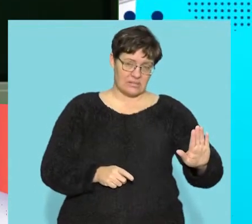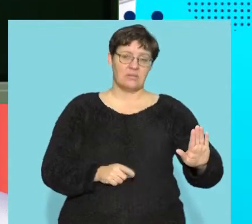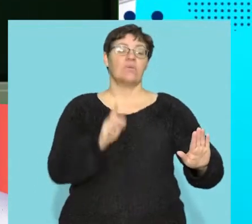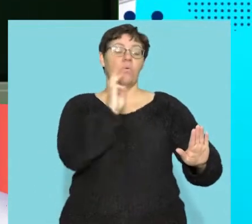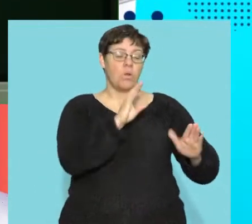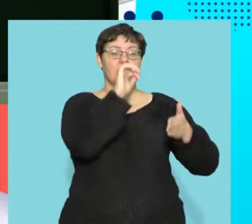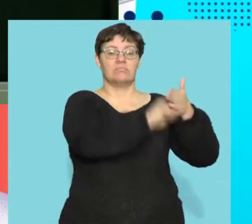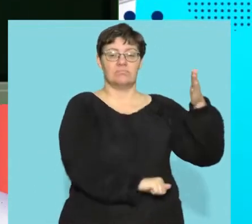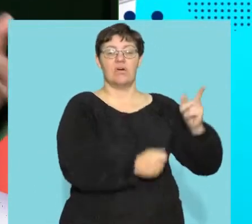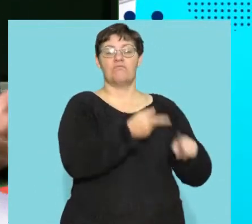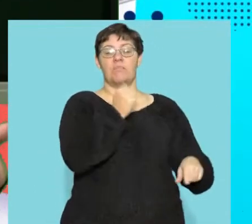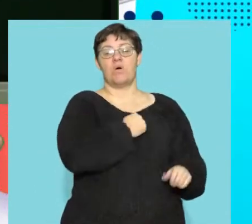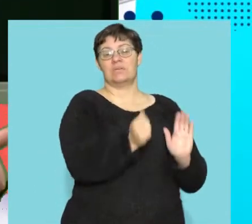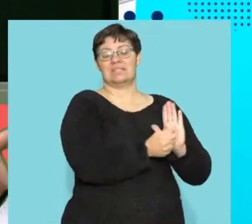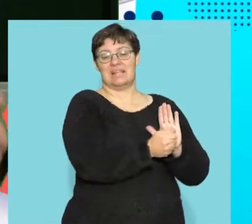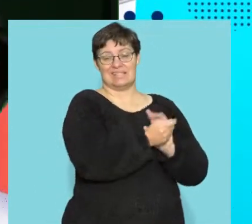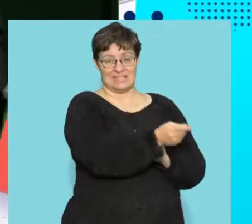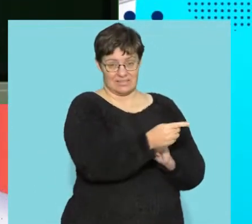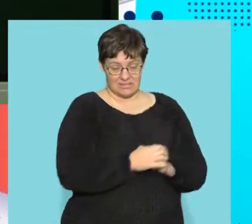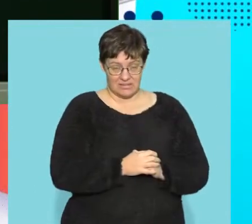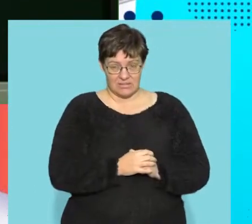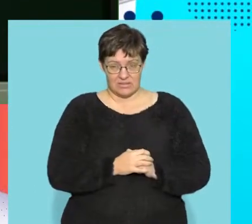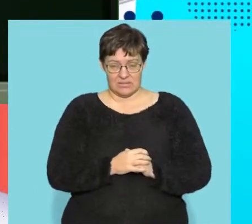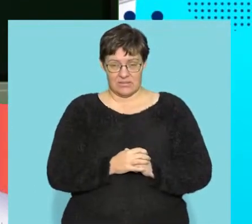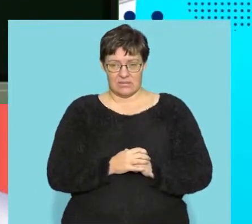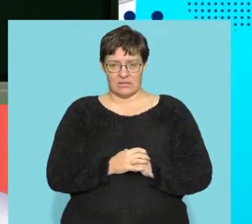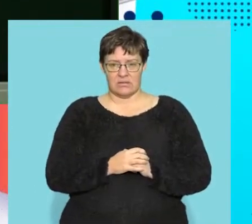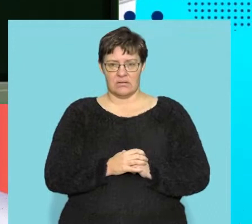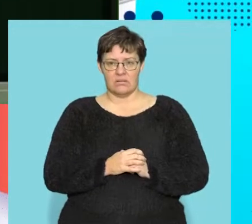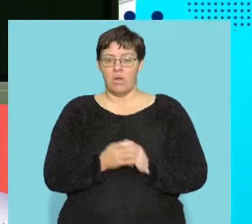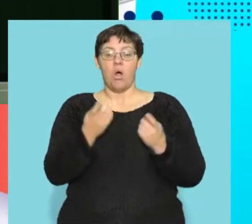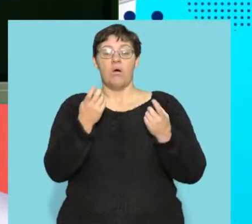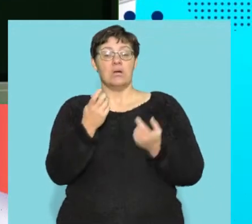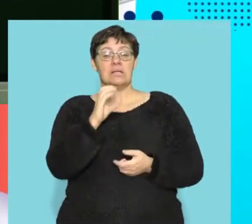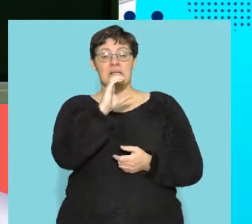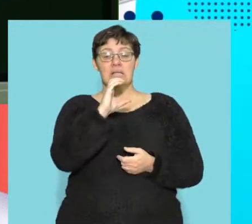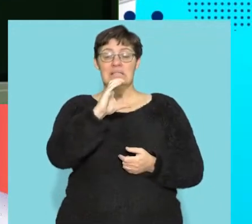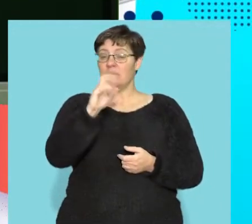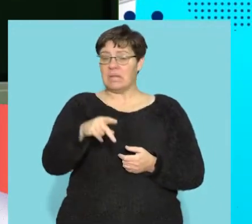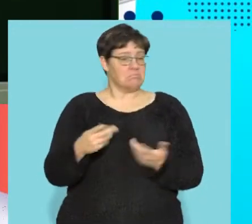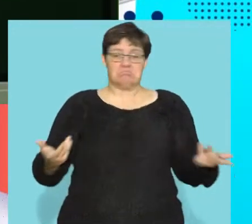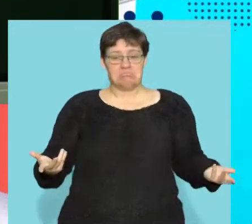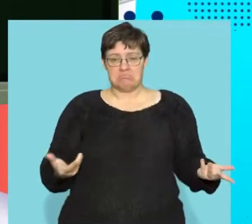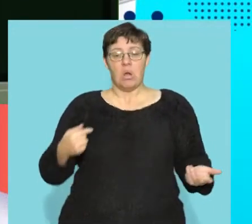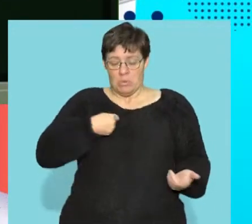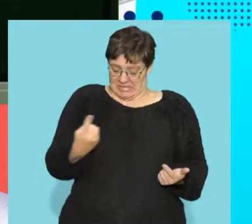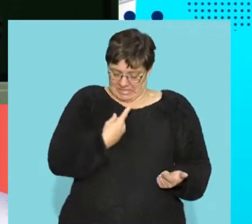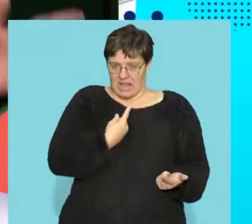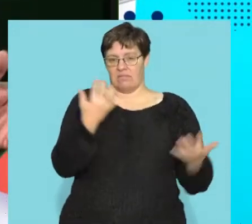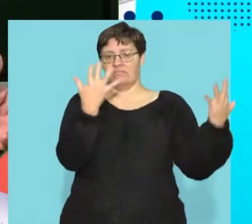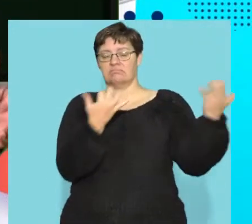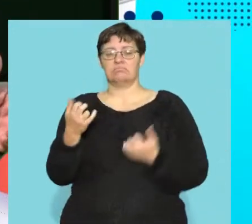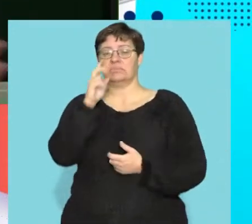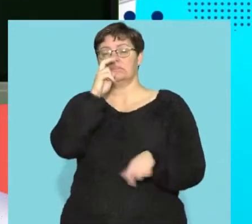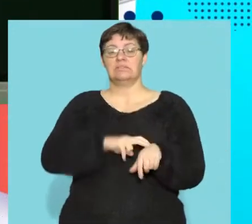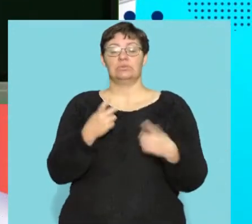will subtract from our sales figure. Right, but we were not given the cost price. We had to calculate the cost price.